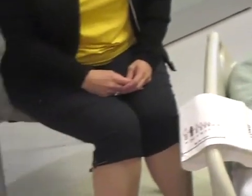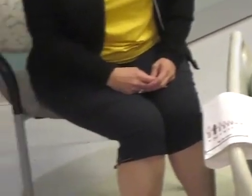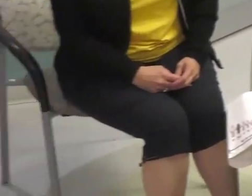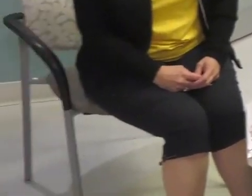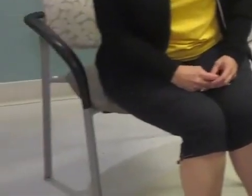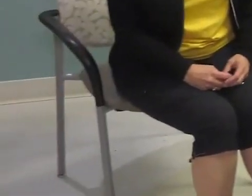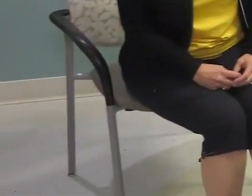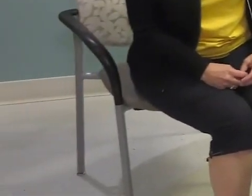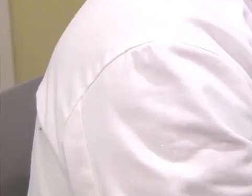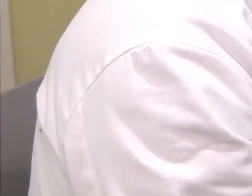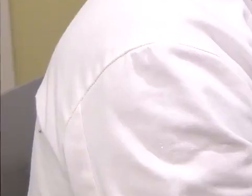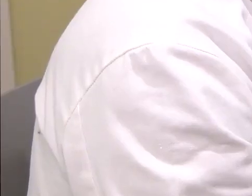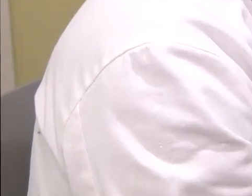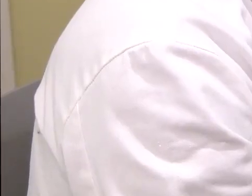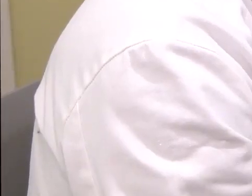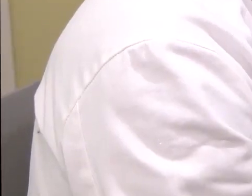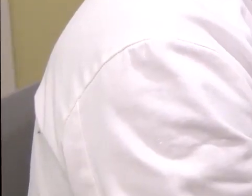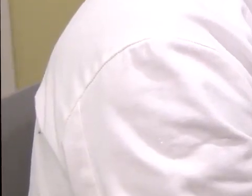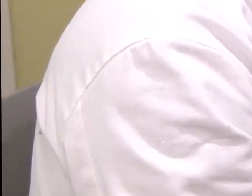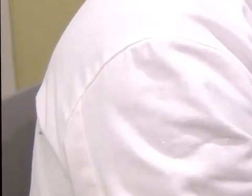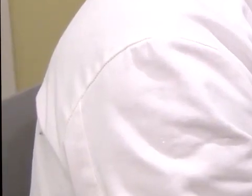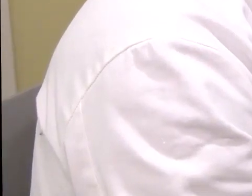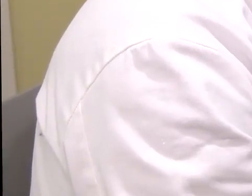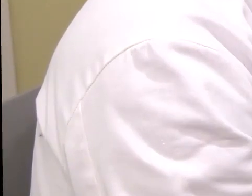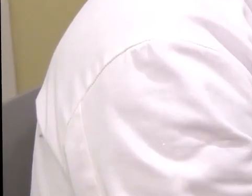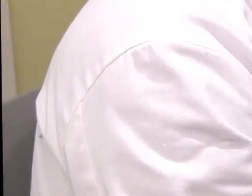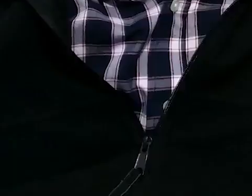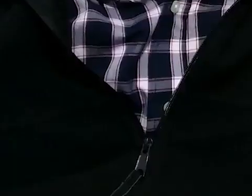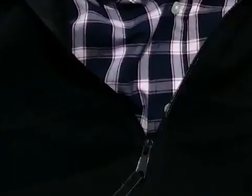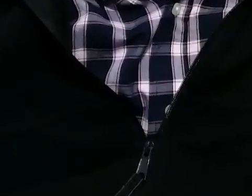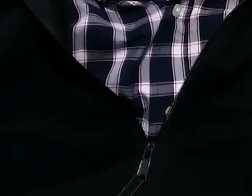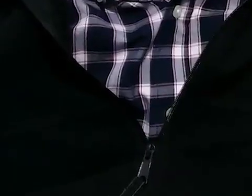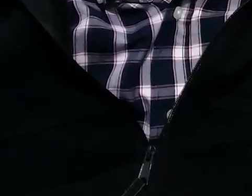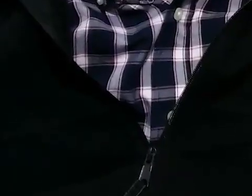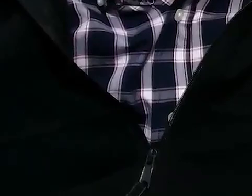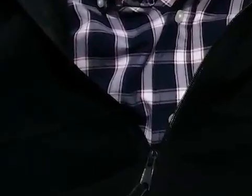felt at his lowest point. Oh boy, just terrible.